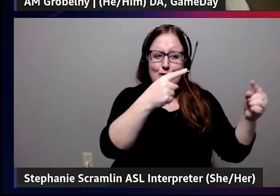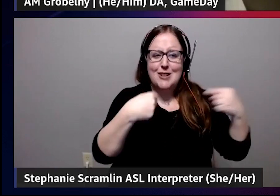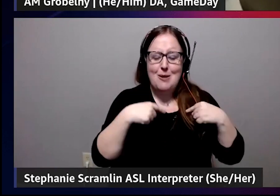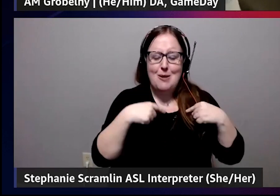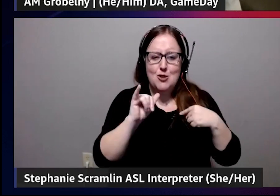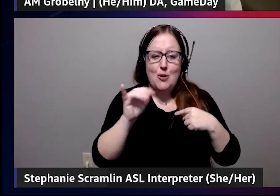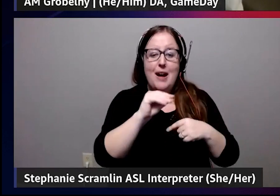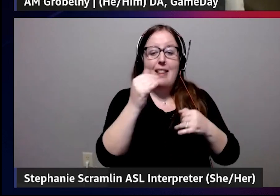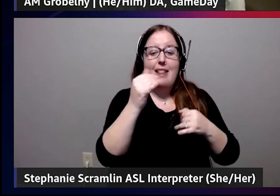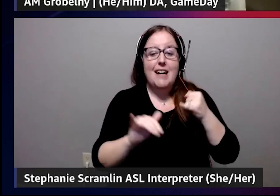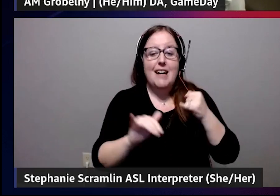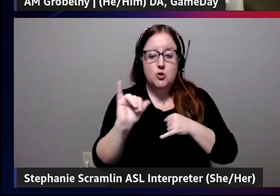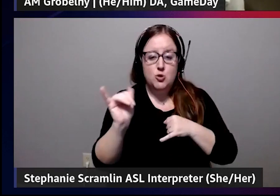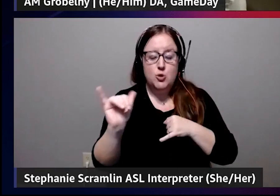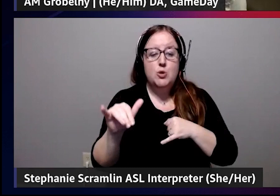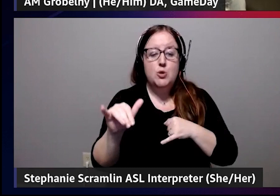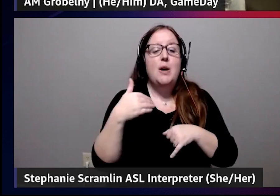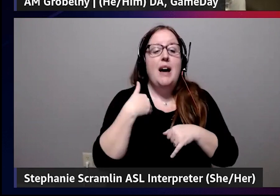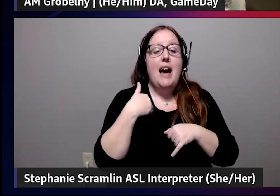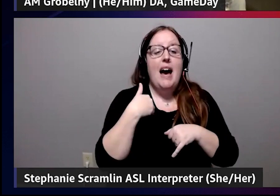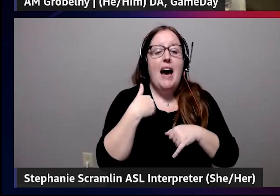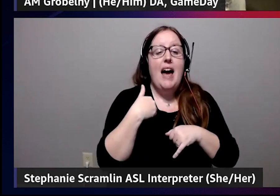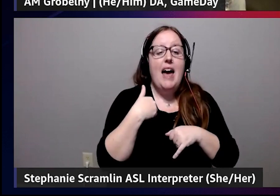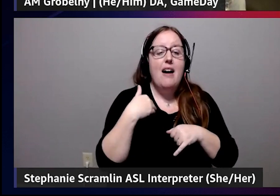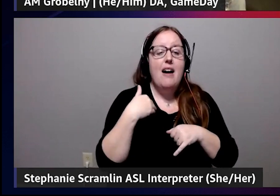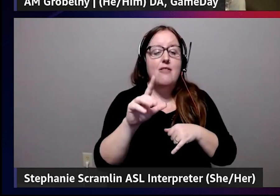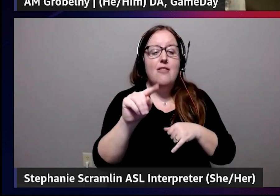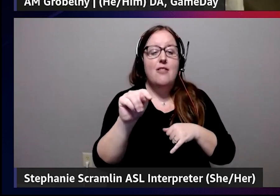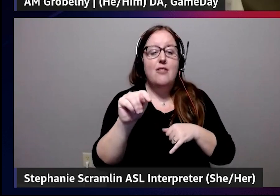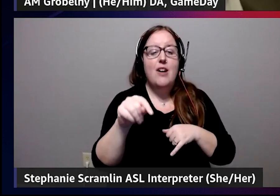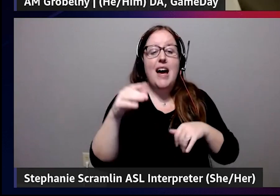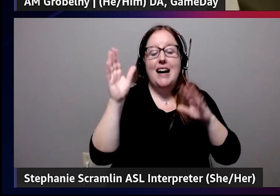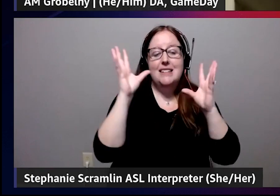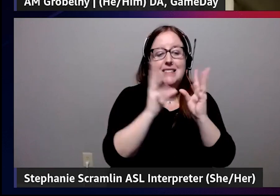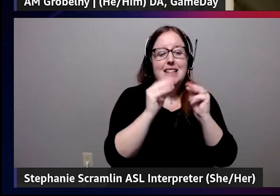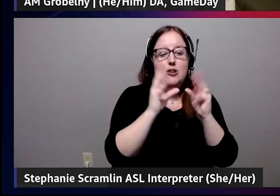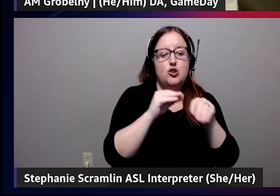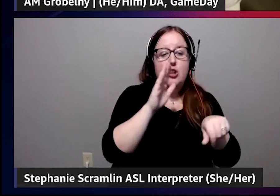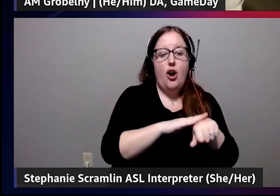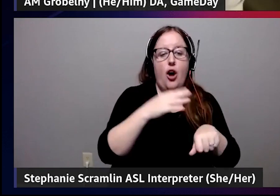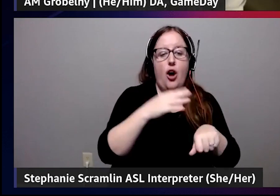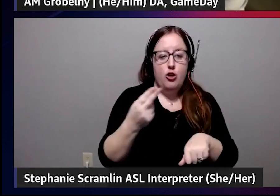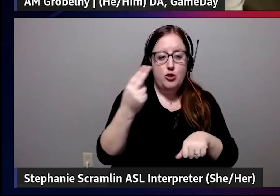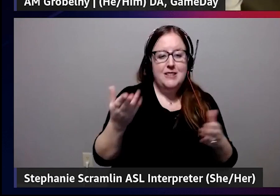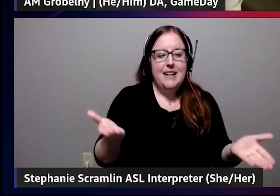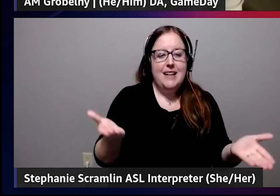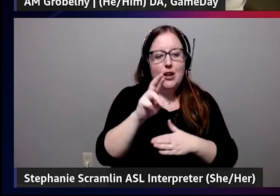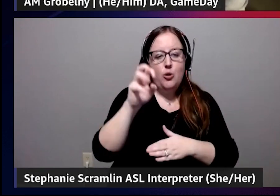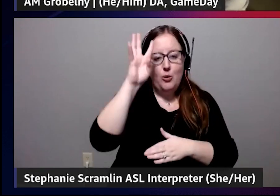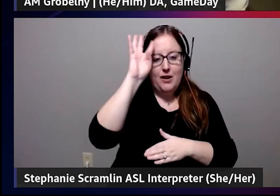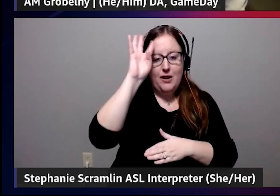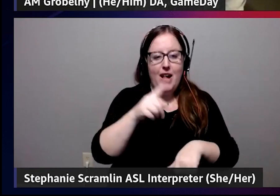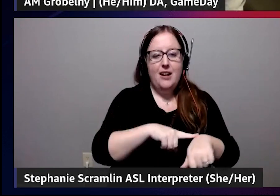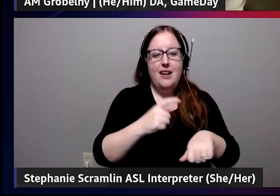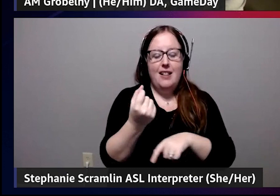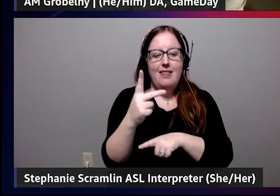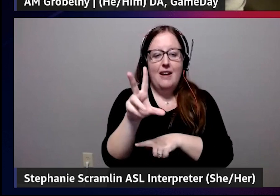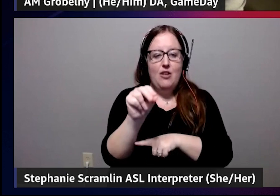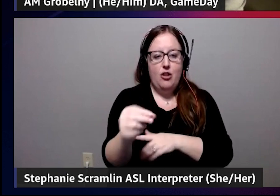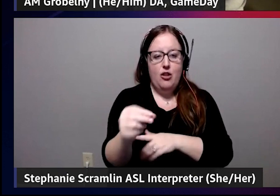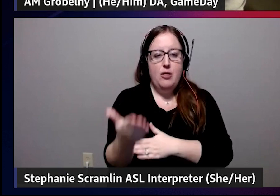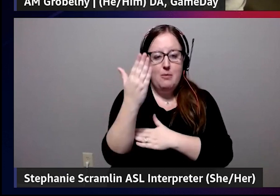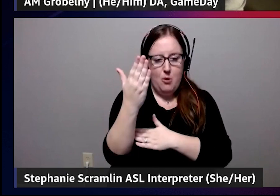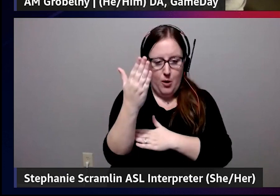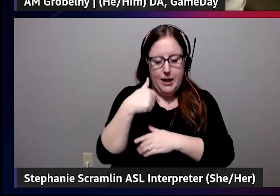but not least, I do have a theater session on Thursday here at cool. reInvent at 11:45 a.m. on